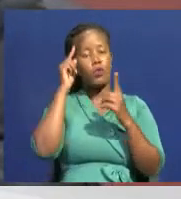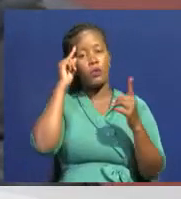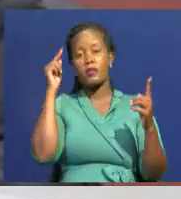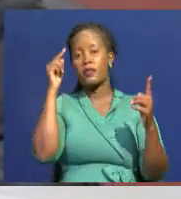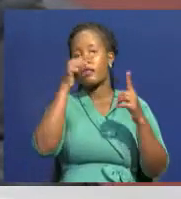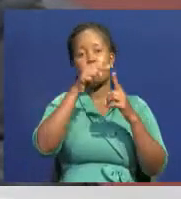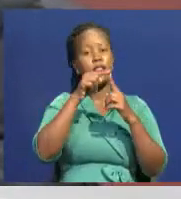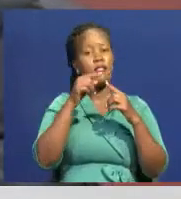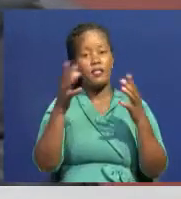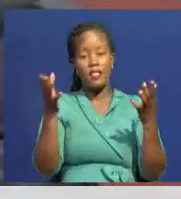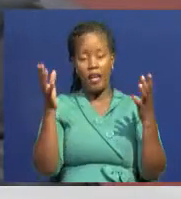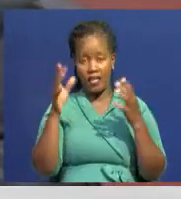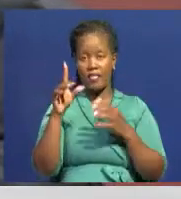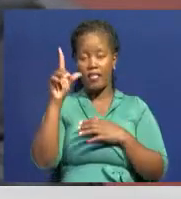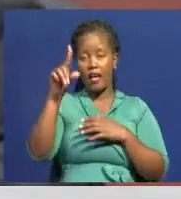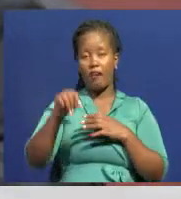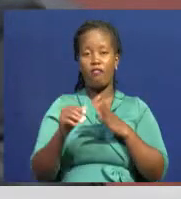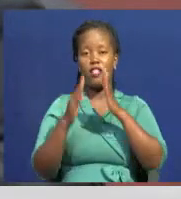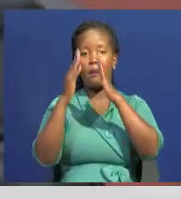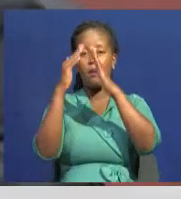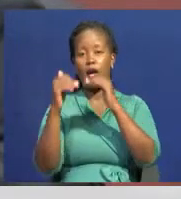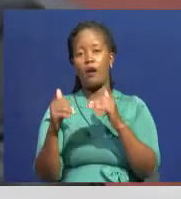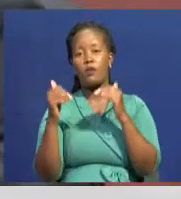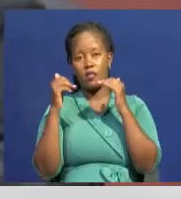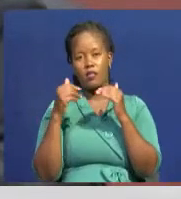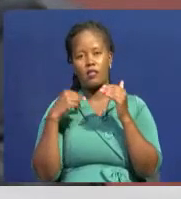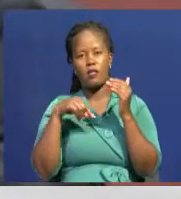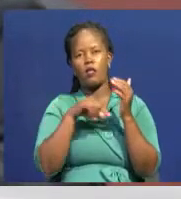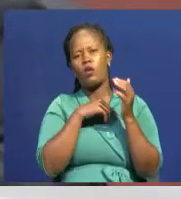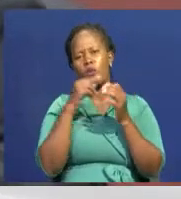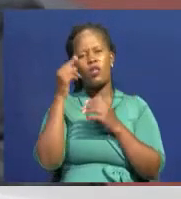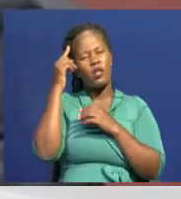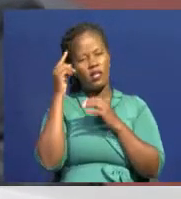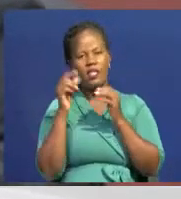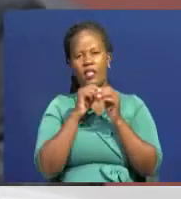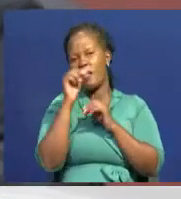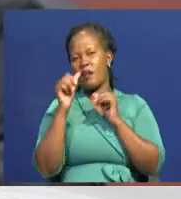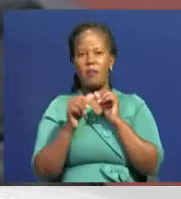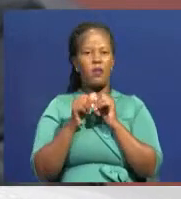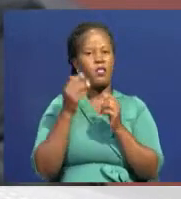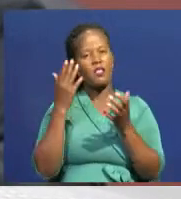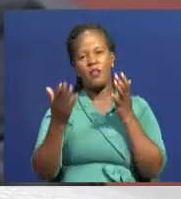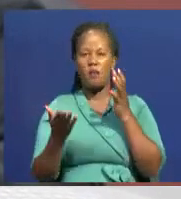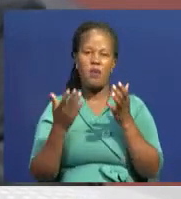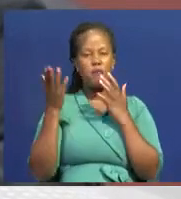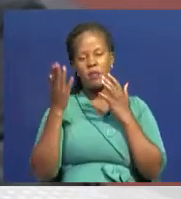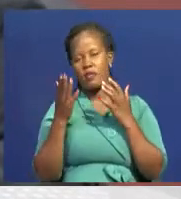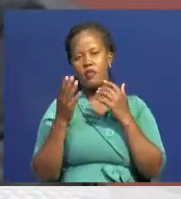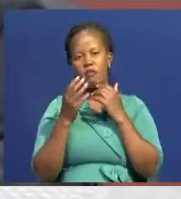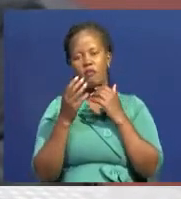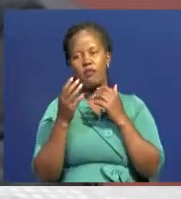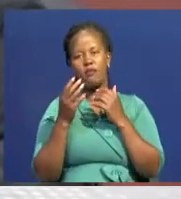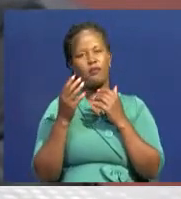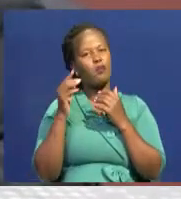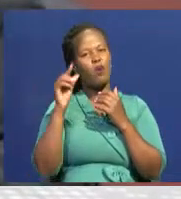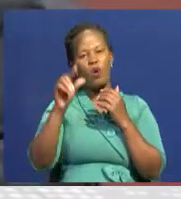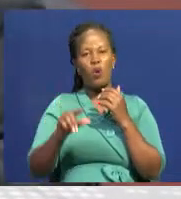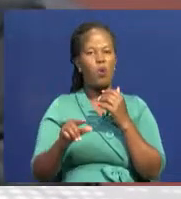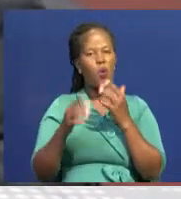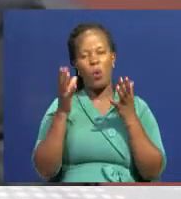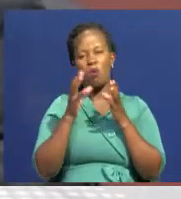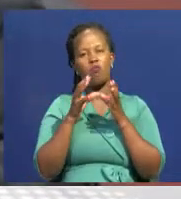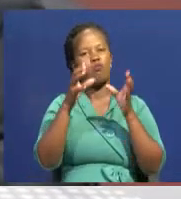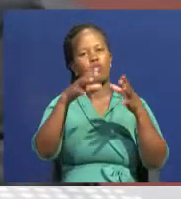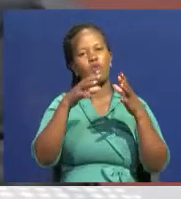market of these affordable housings, we're looking at possibly the low mid-income group.